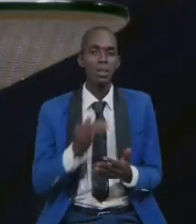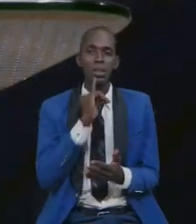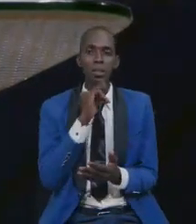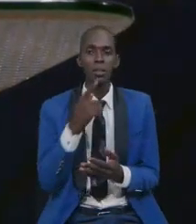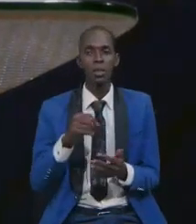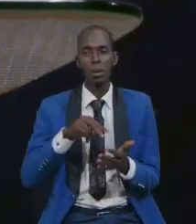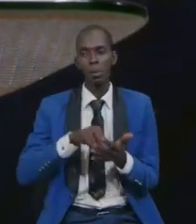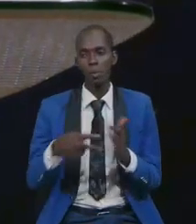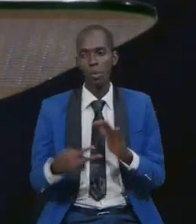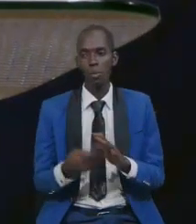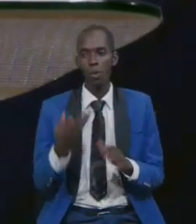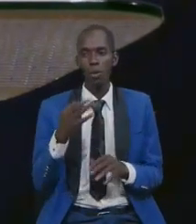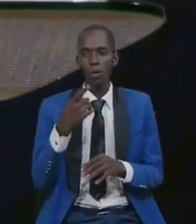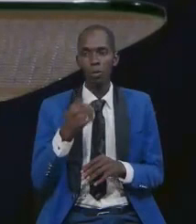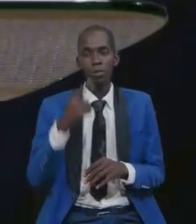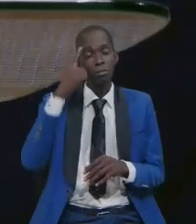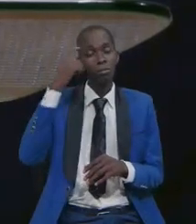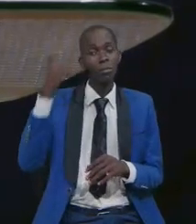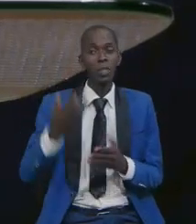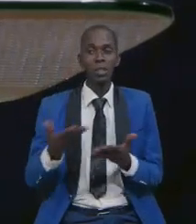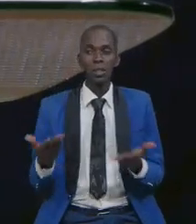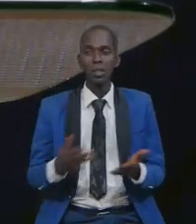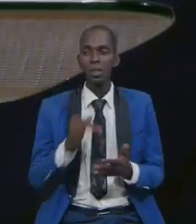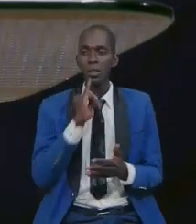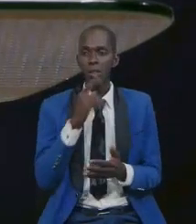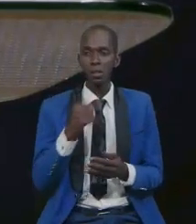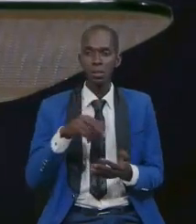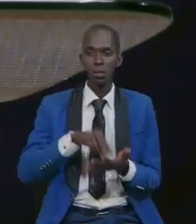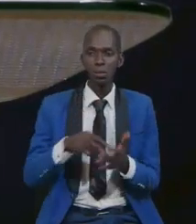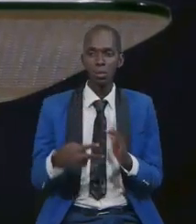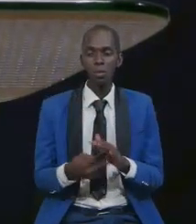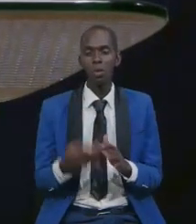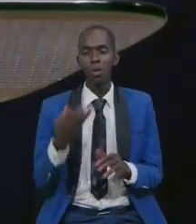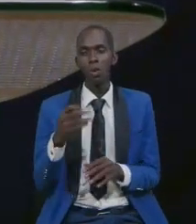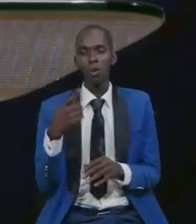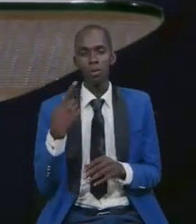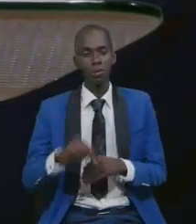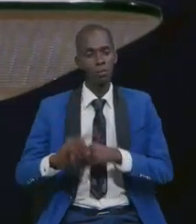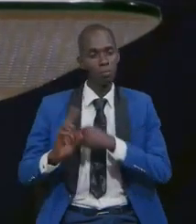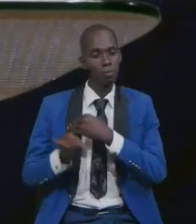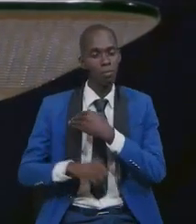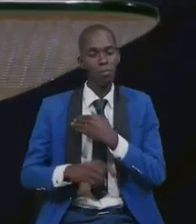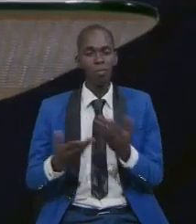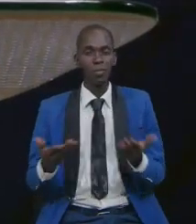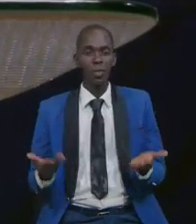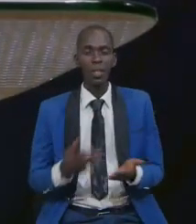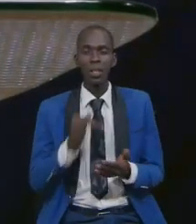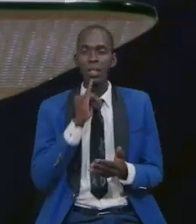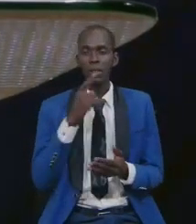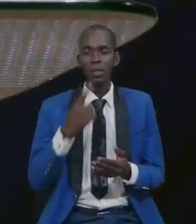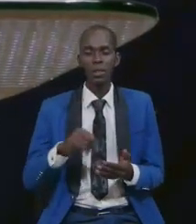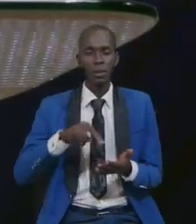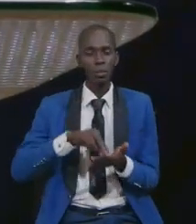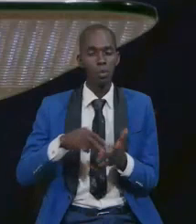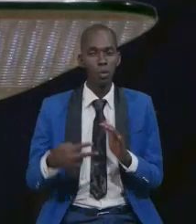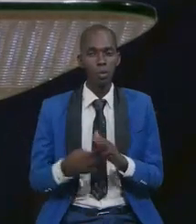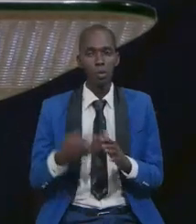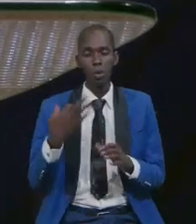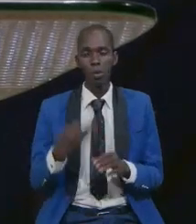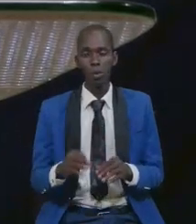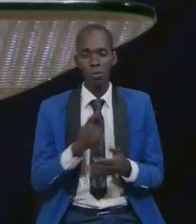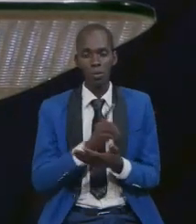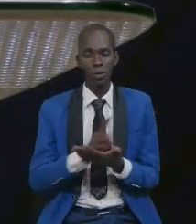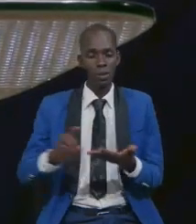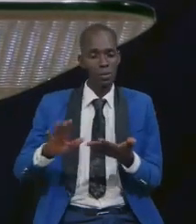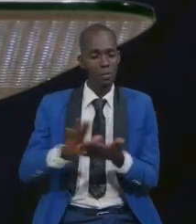the dream. Here was the purpose of the chastisement. Here was the purpose of the discipline, divine